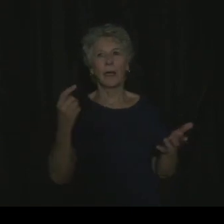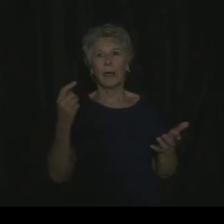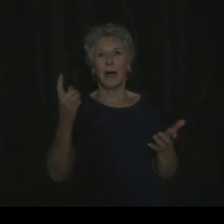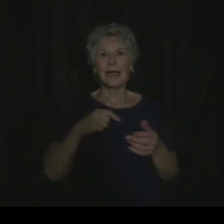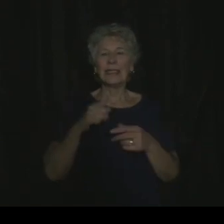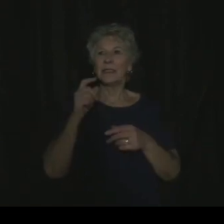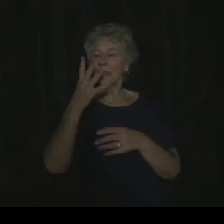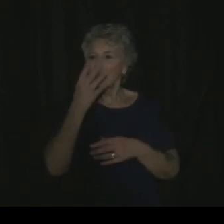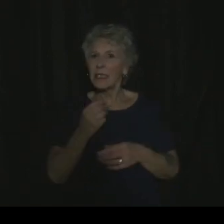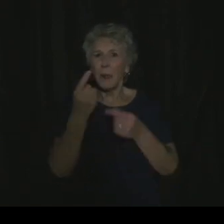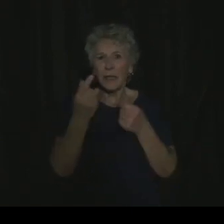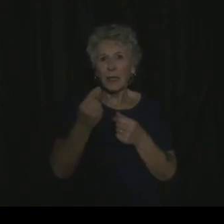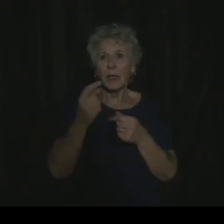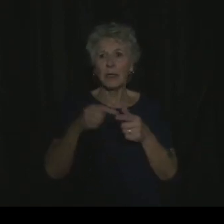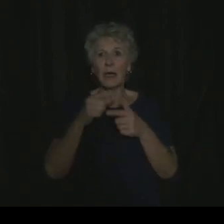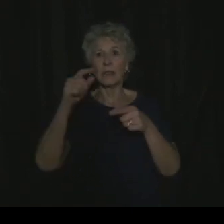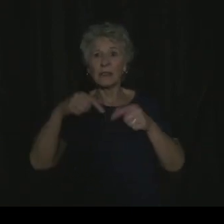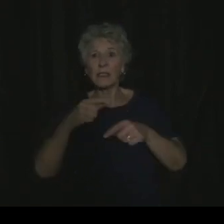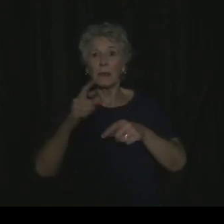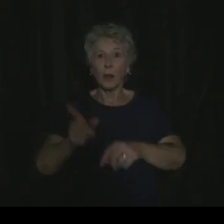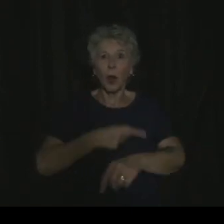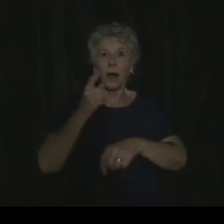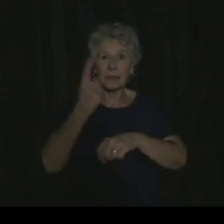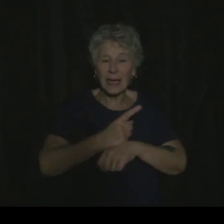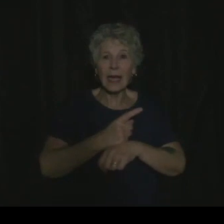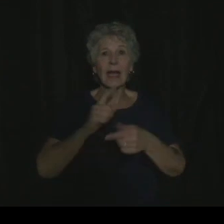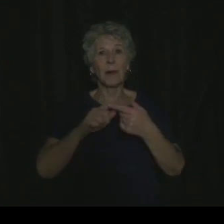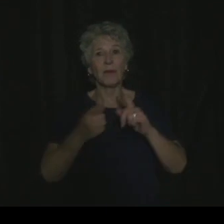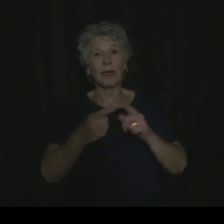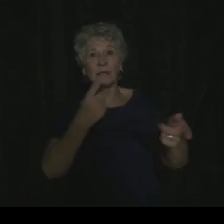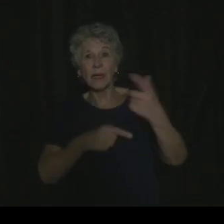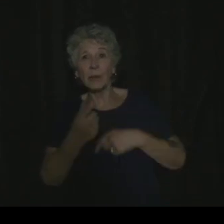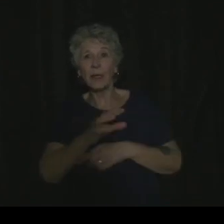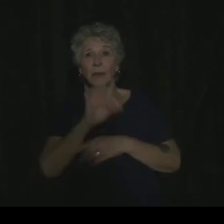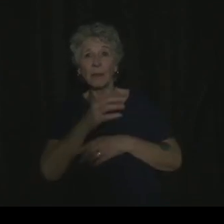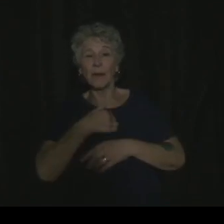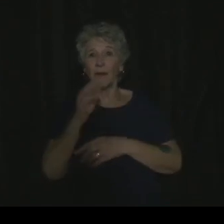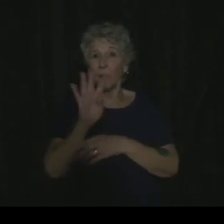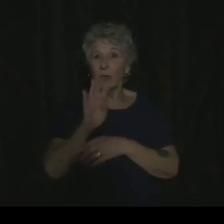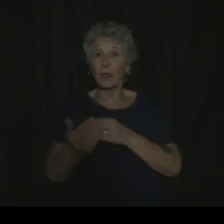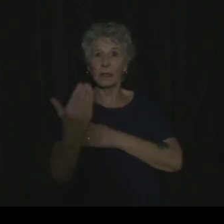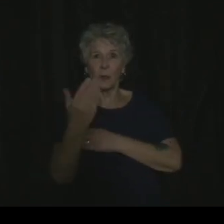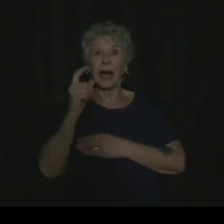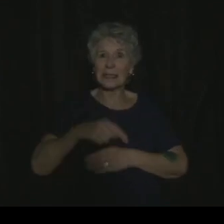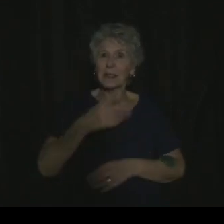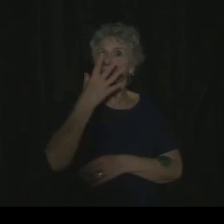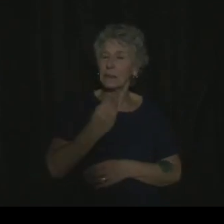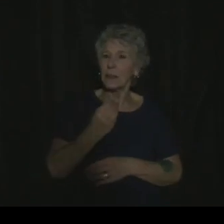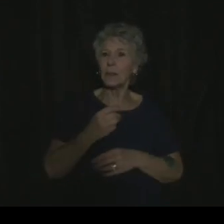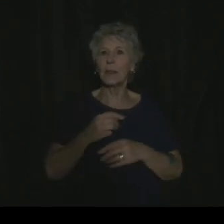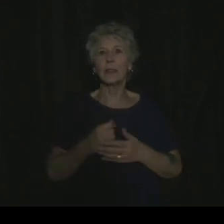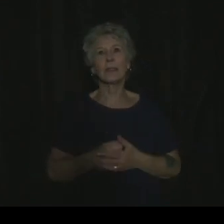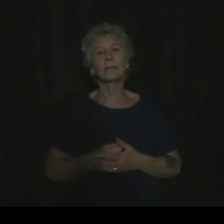couple hours sleep because this is going to be a long day, and my friend is coming to pick me up at 4 in the morning, and I just have to get some sleep. Well, don't you